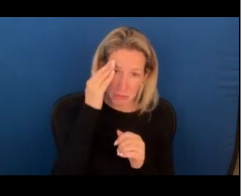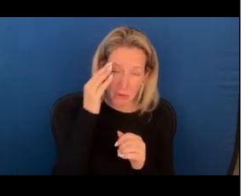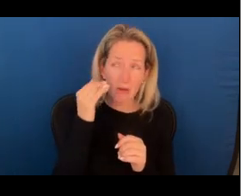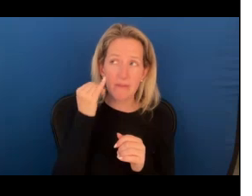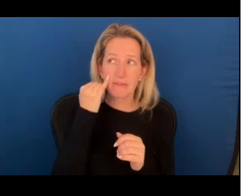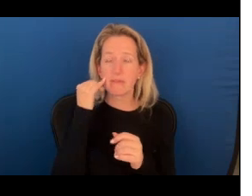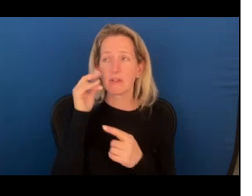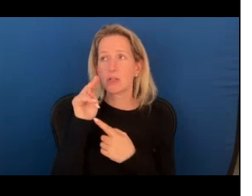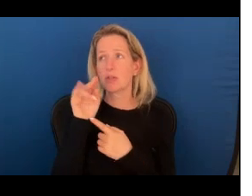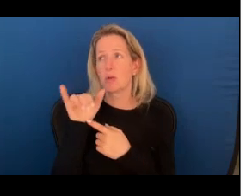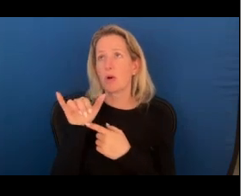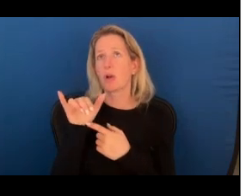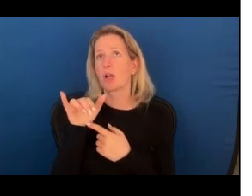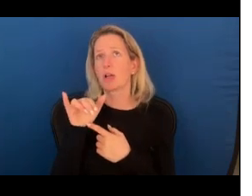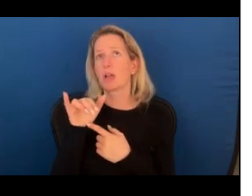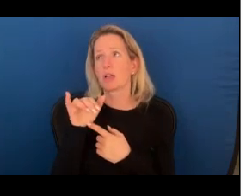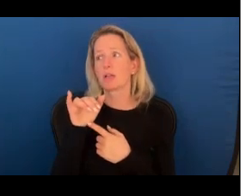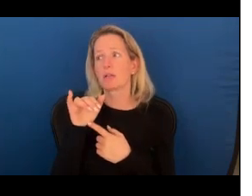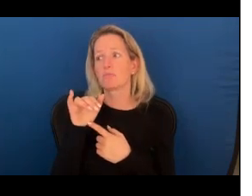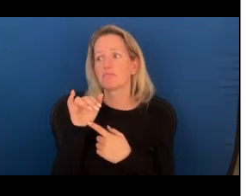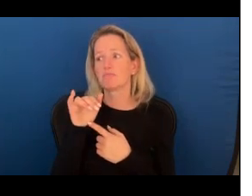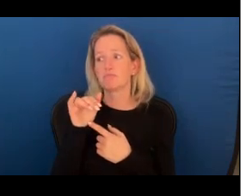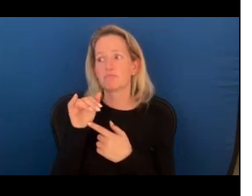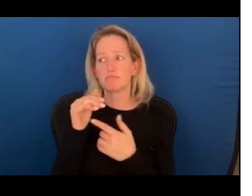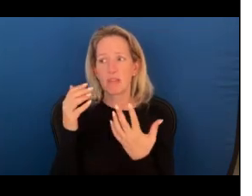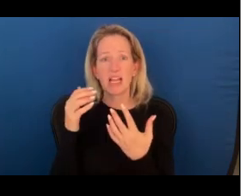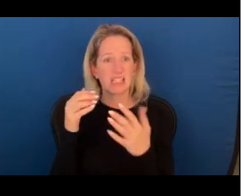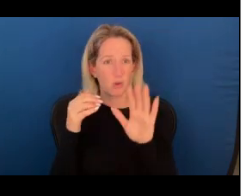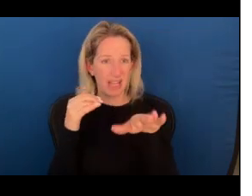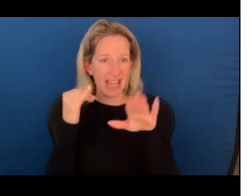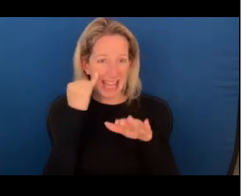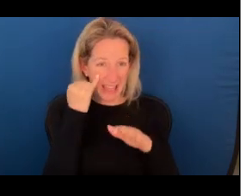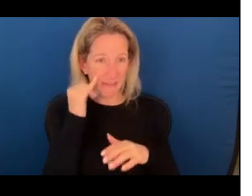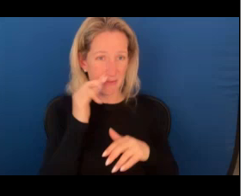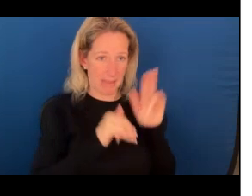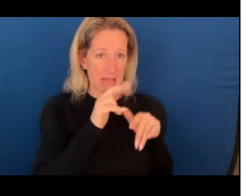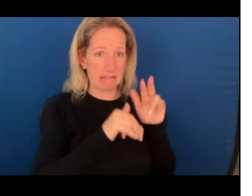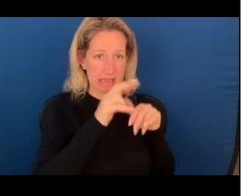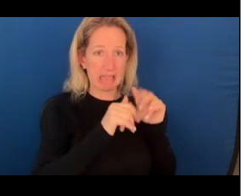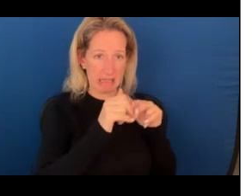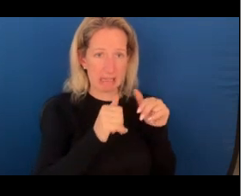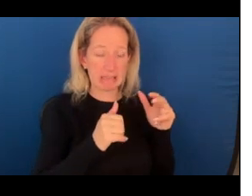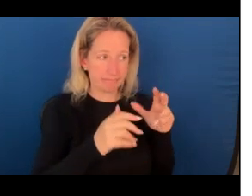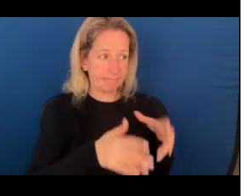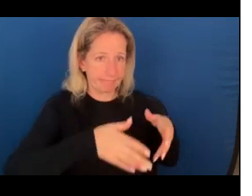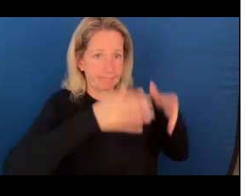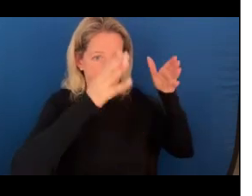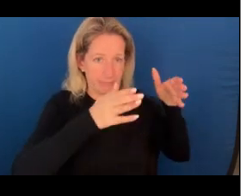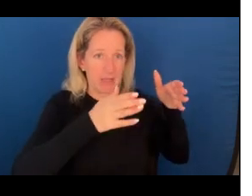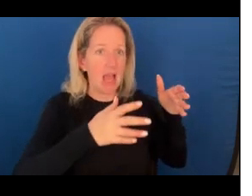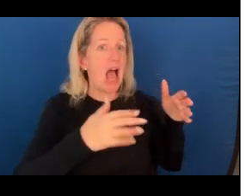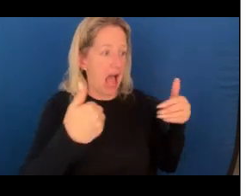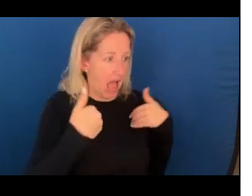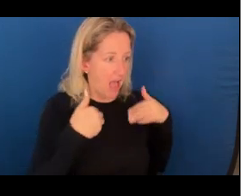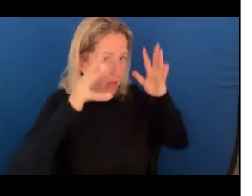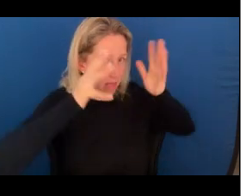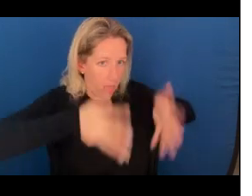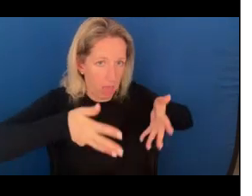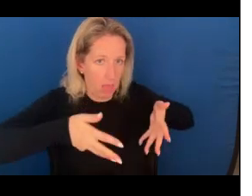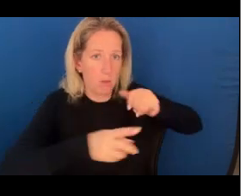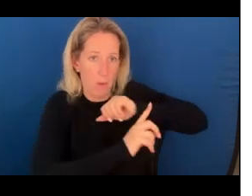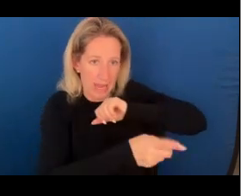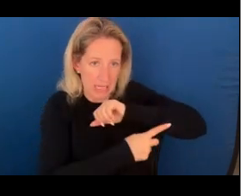like, what the costs are for contractors to go dump their waste legally? Because in Milwaukee, that's something that we've struggled with, is